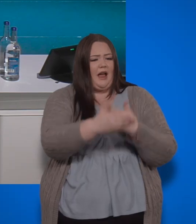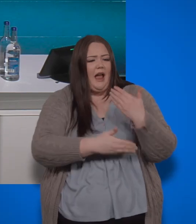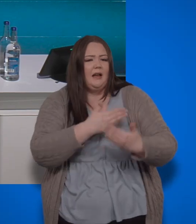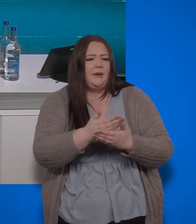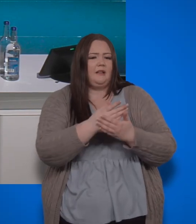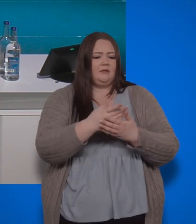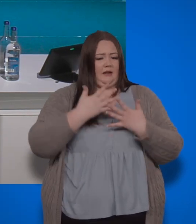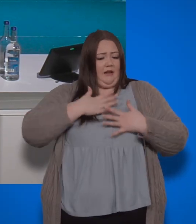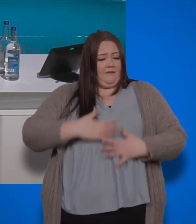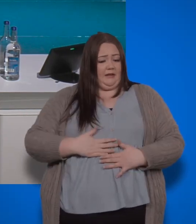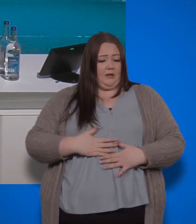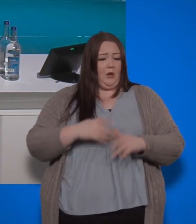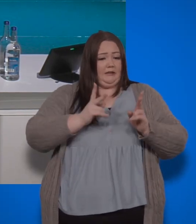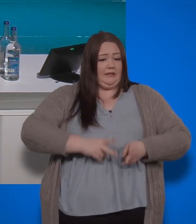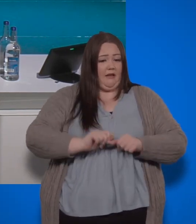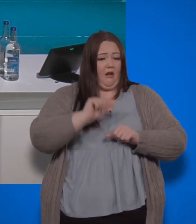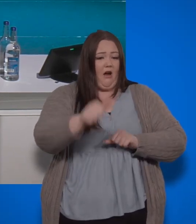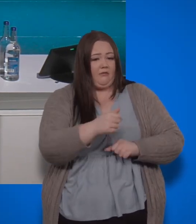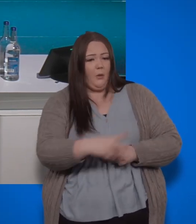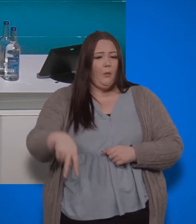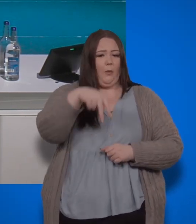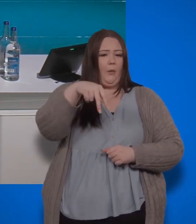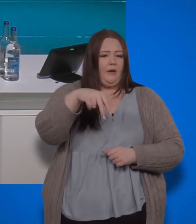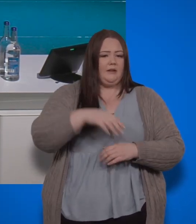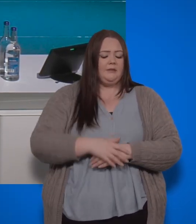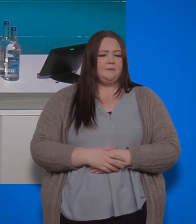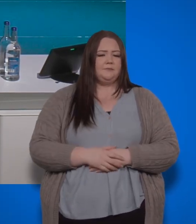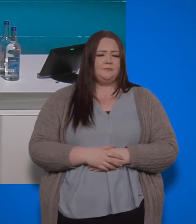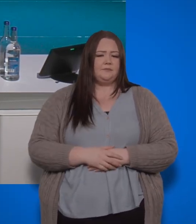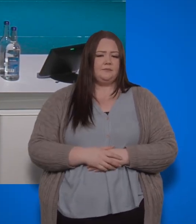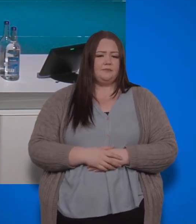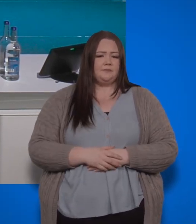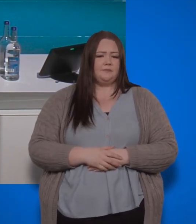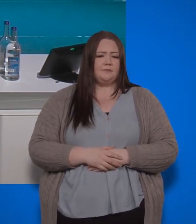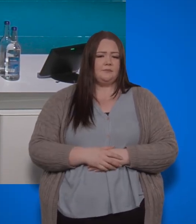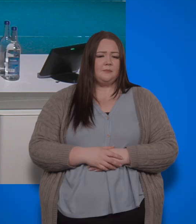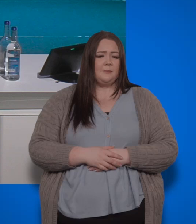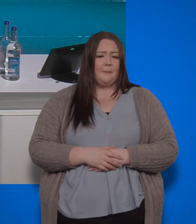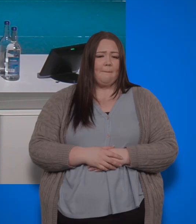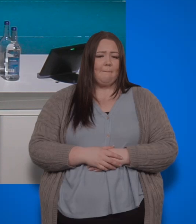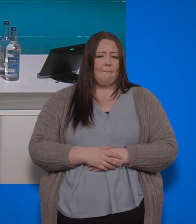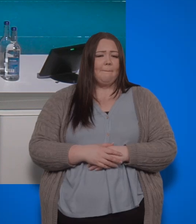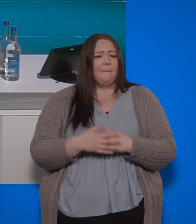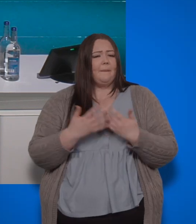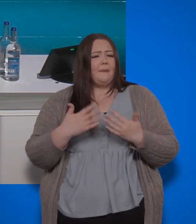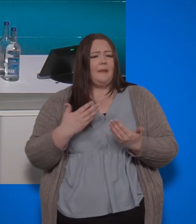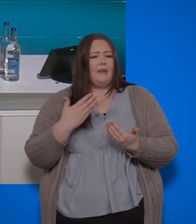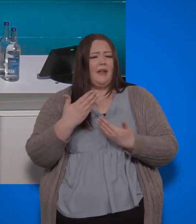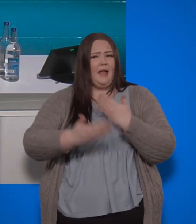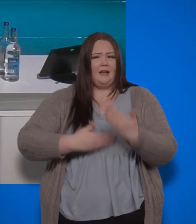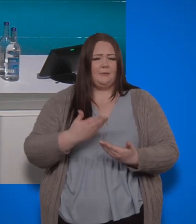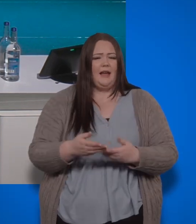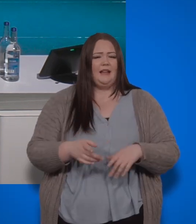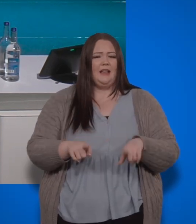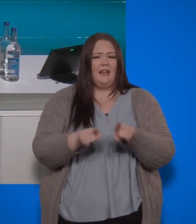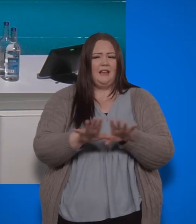resurrection, the physical resurrection, is that it's an embodied faith. And so this is a kind of, as I mentioned, a